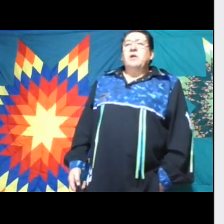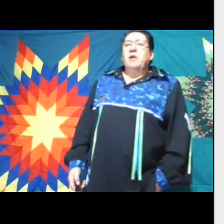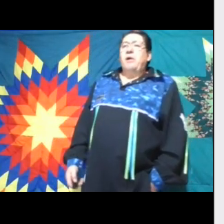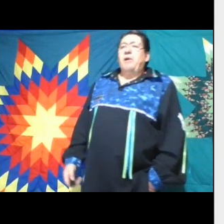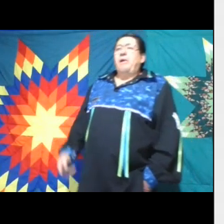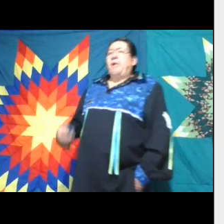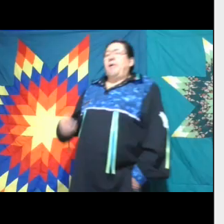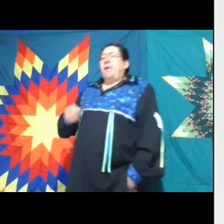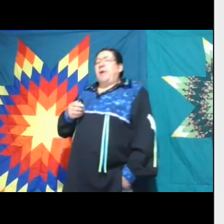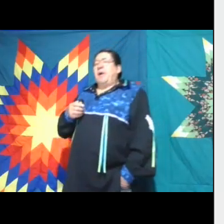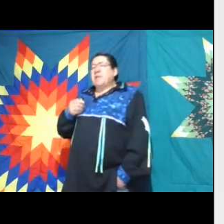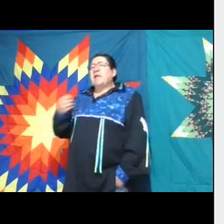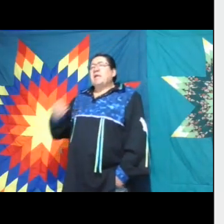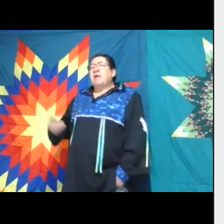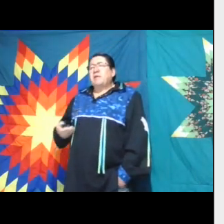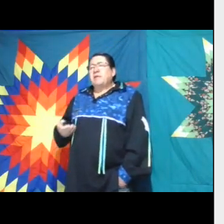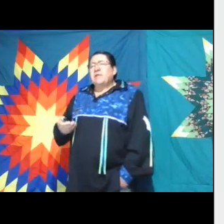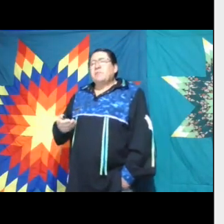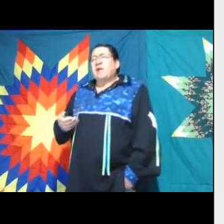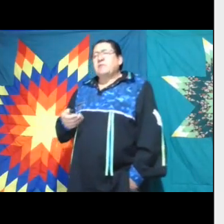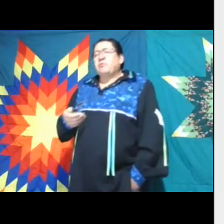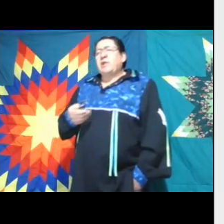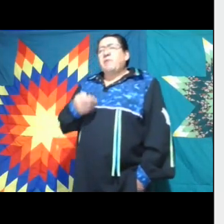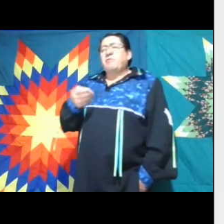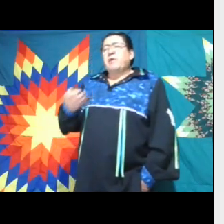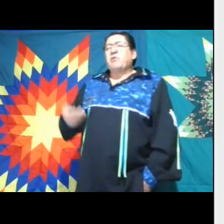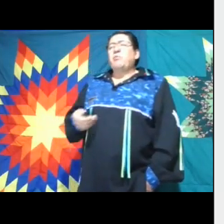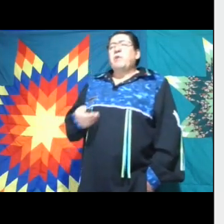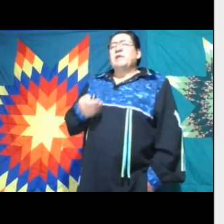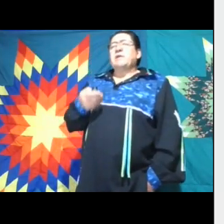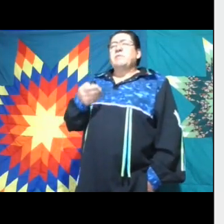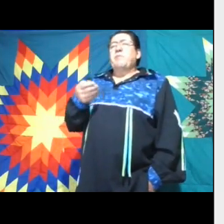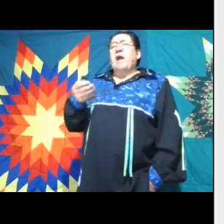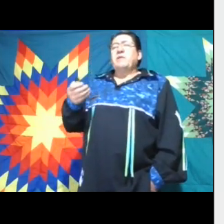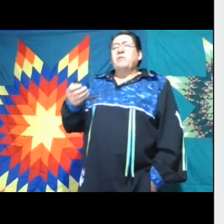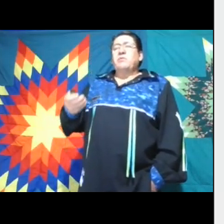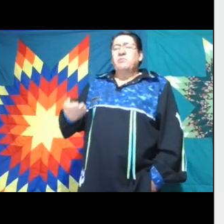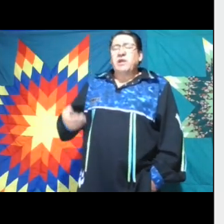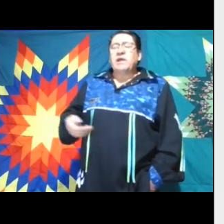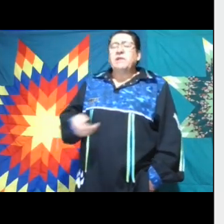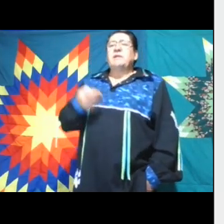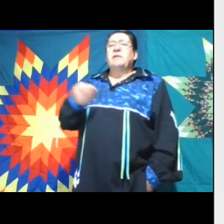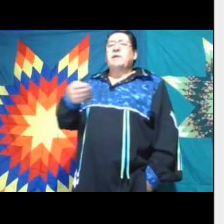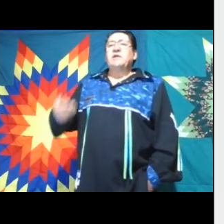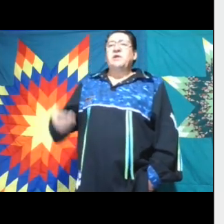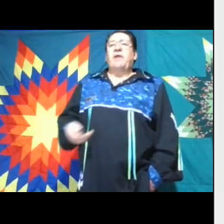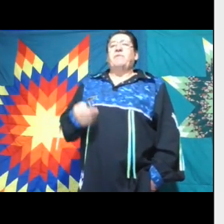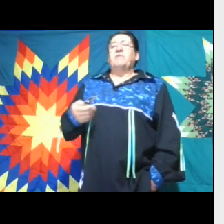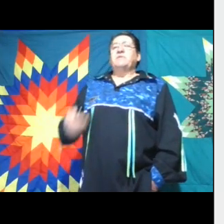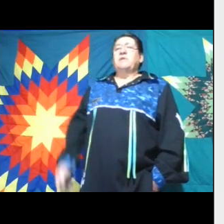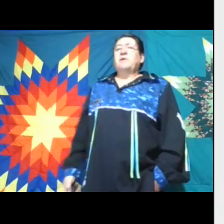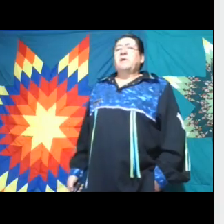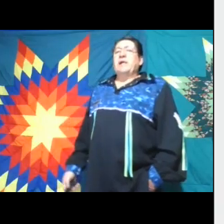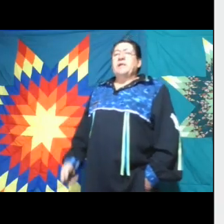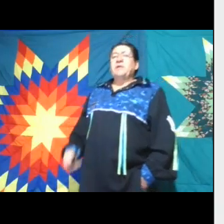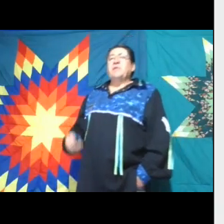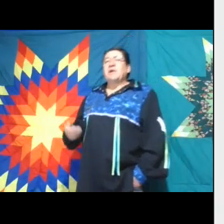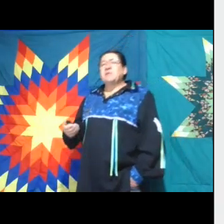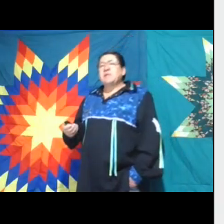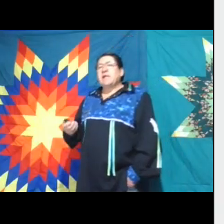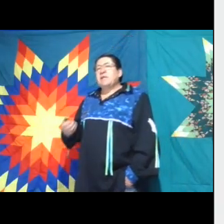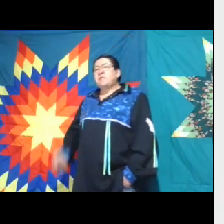So I'm saying all of this because with that recruitment, this comes back to reconciliation efforts. And